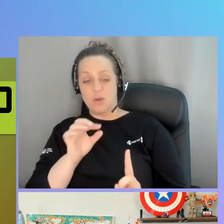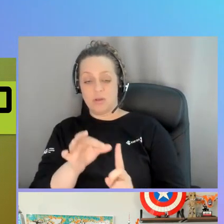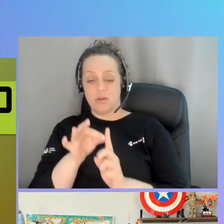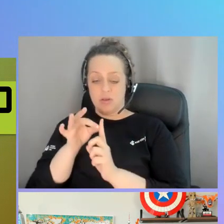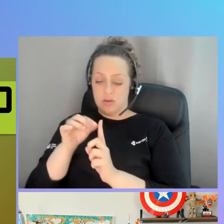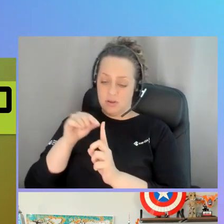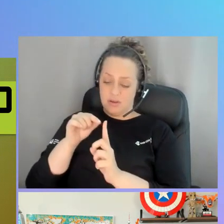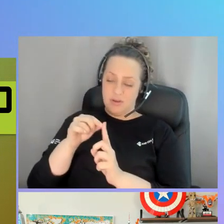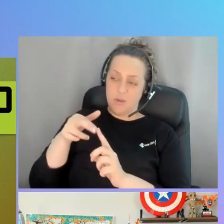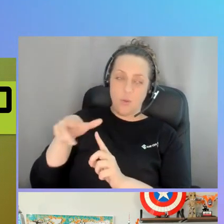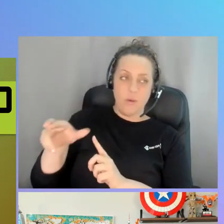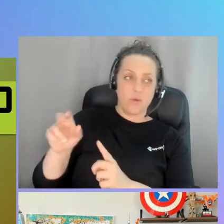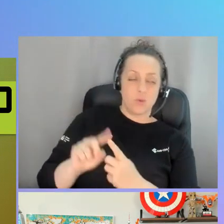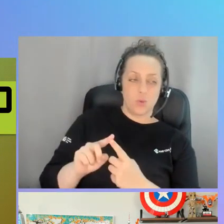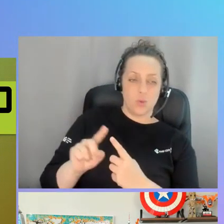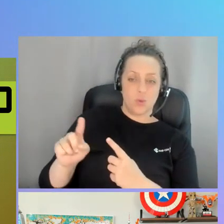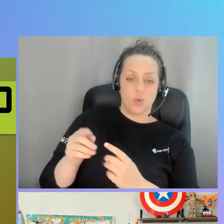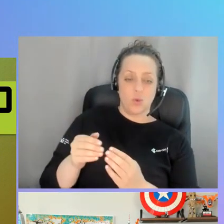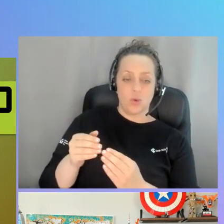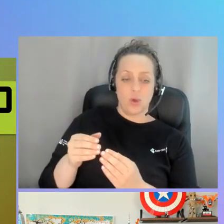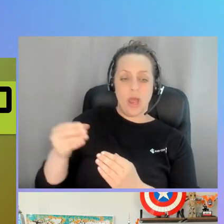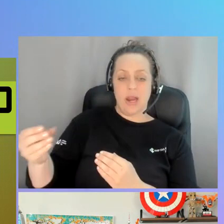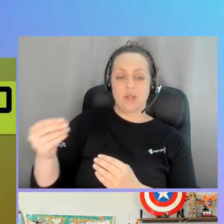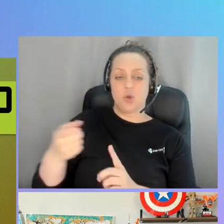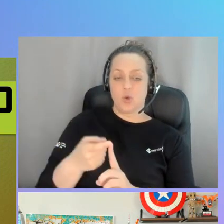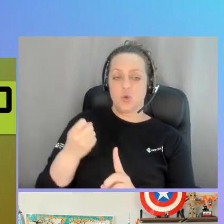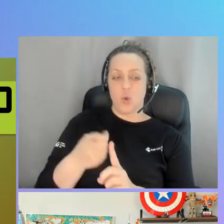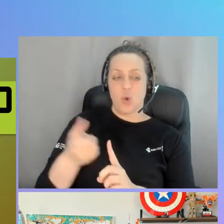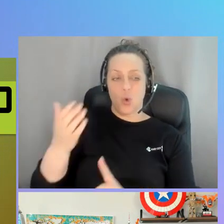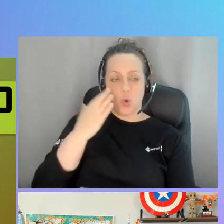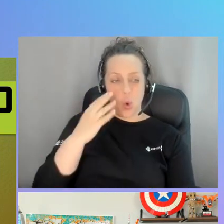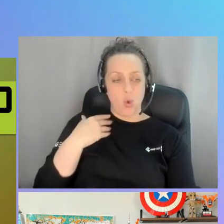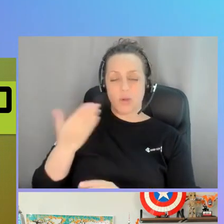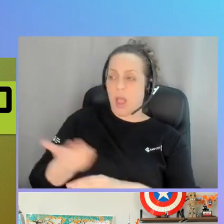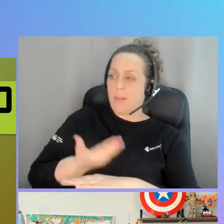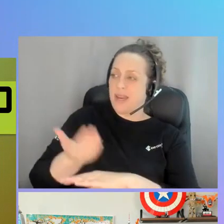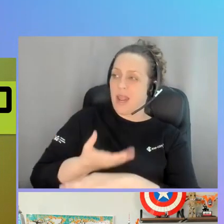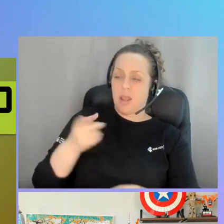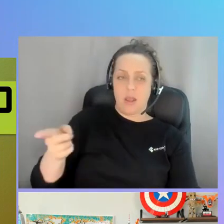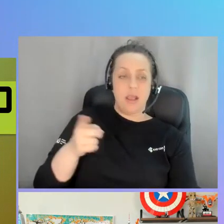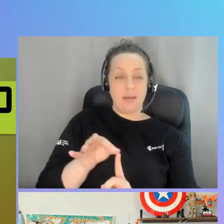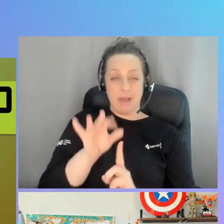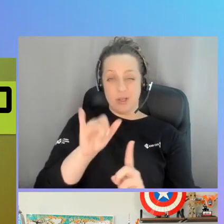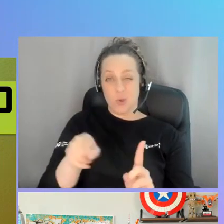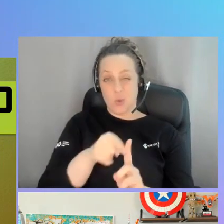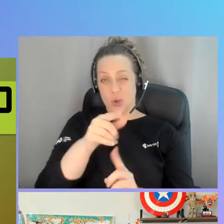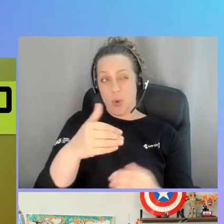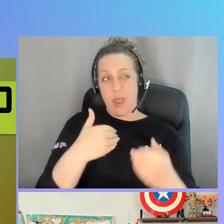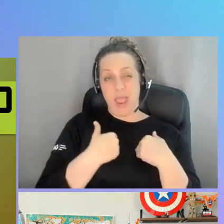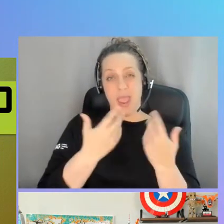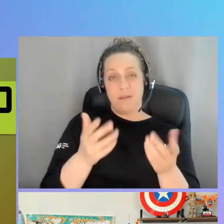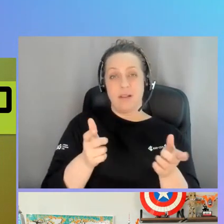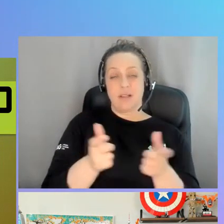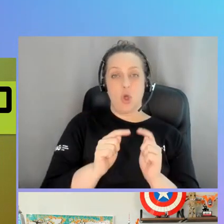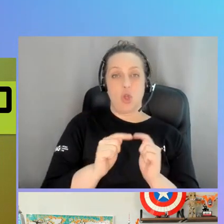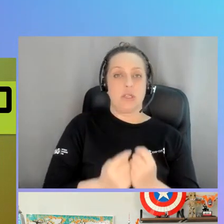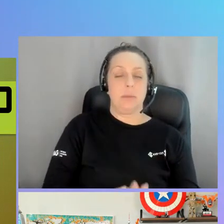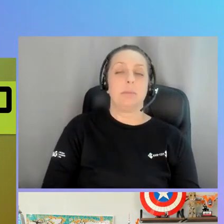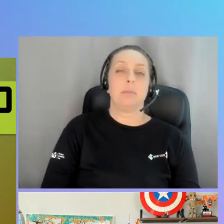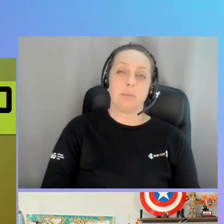consider referencing to an external source that is being kept up to date, especially when you have a smaller